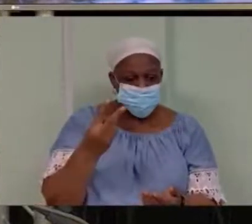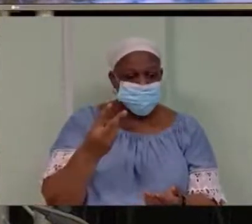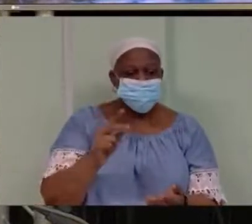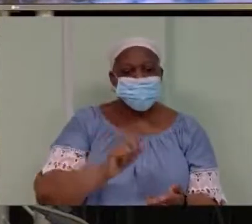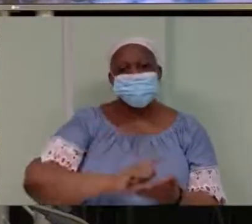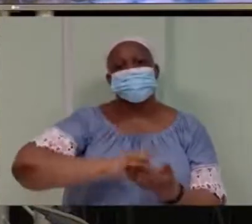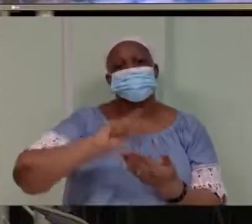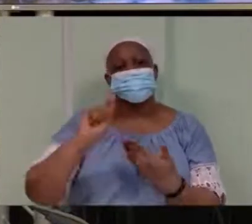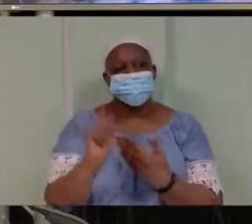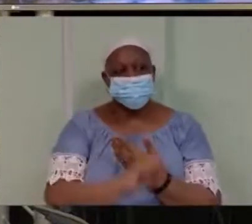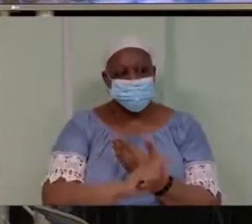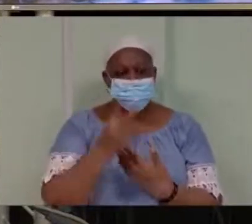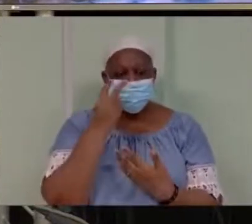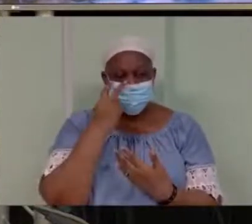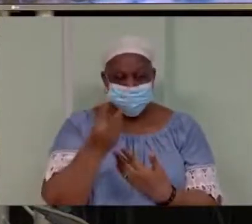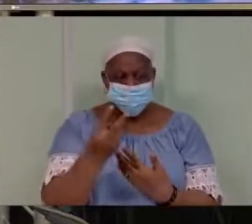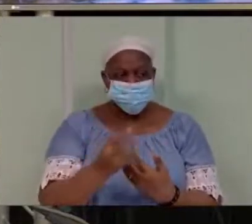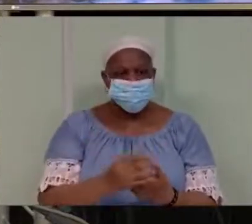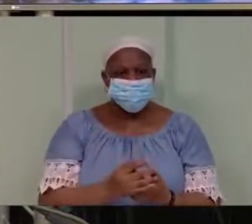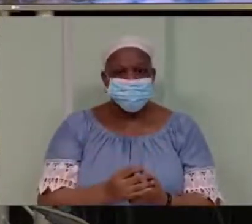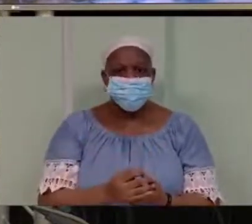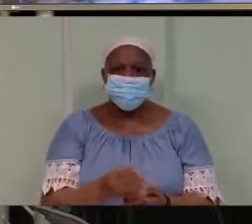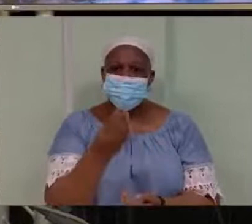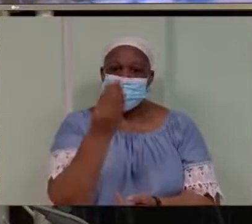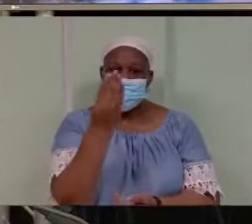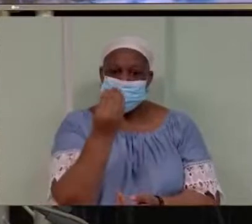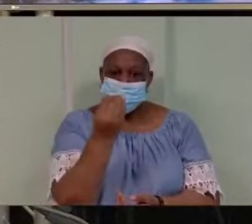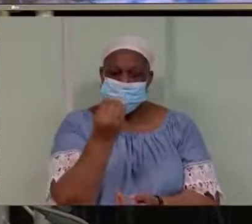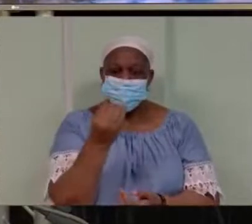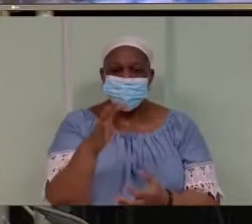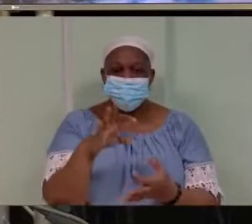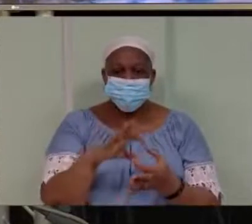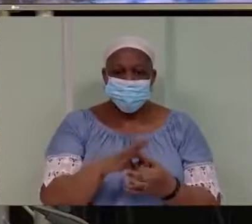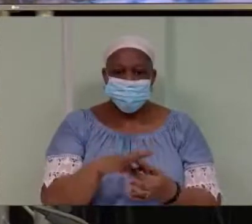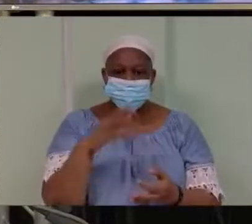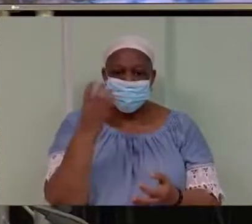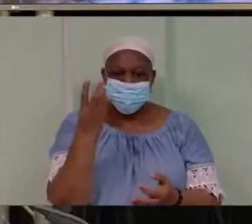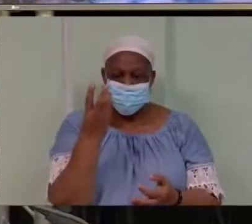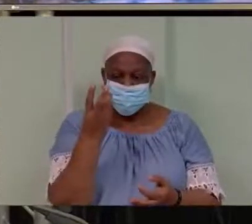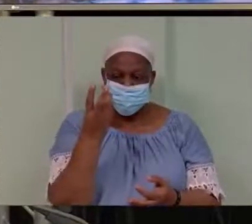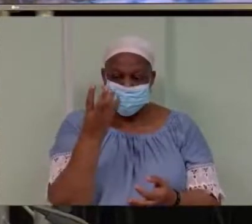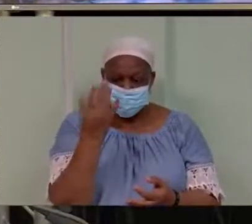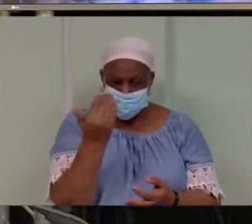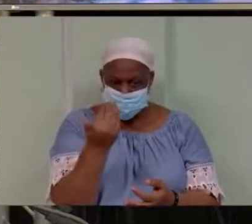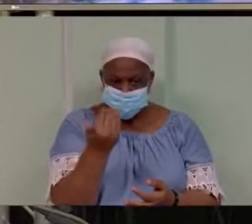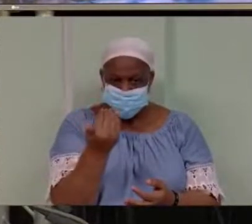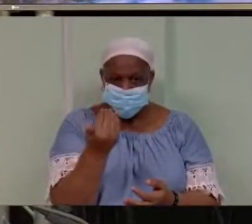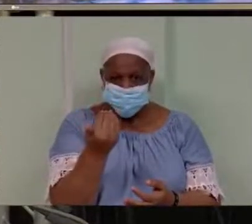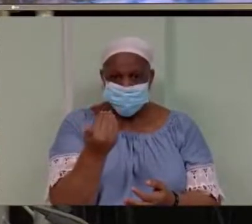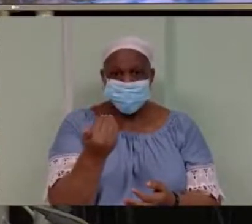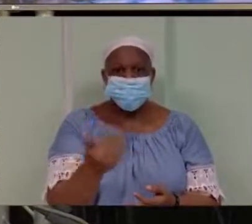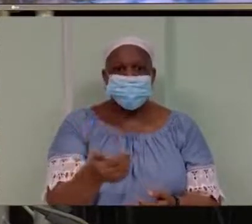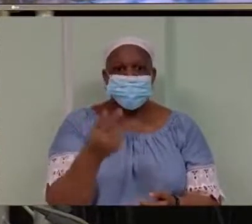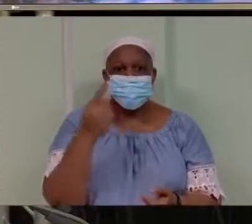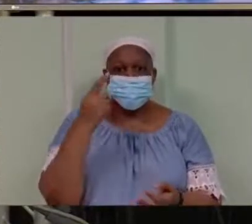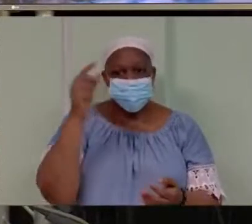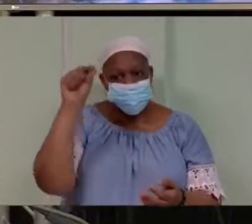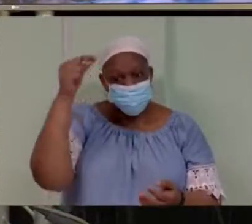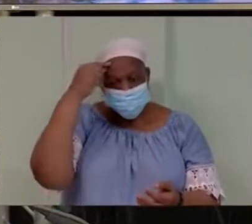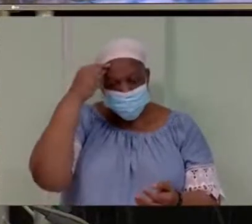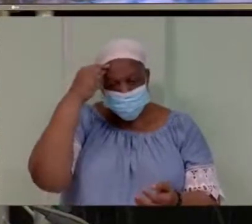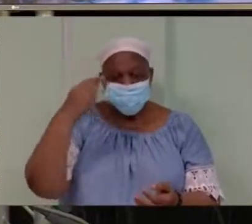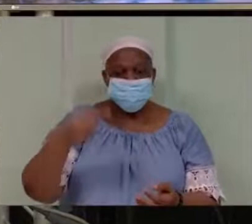week additionally 14 of 15 public early childhood centers gained